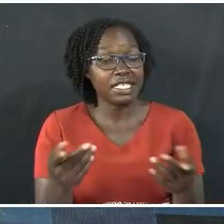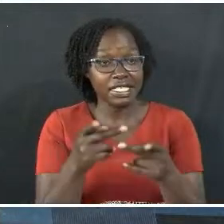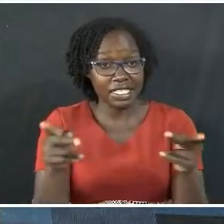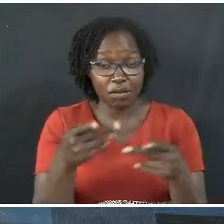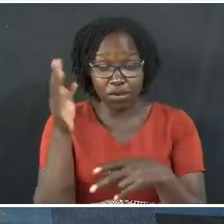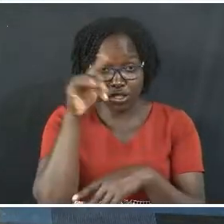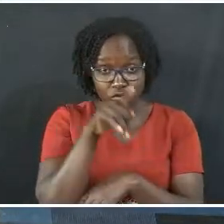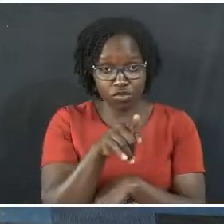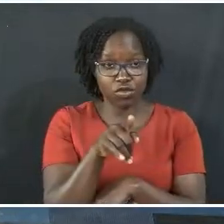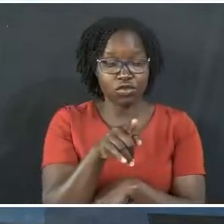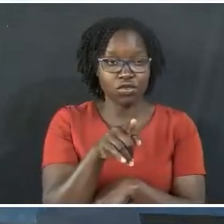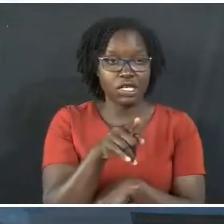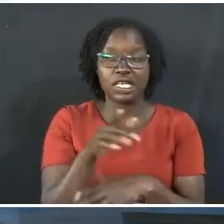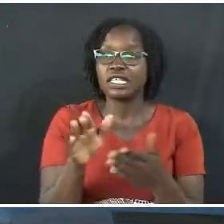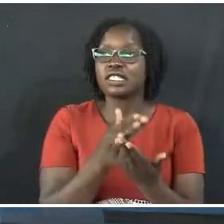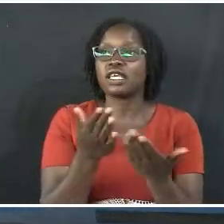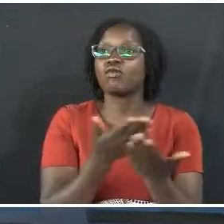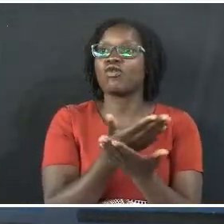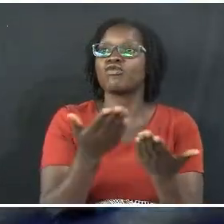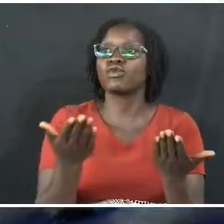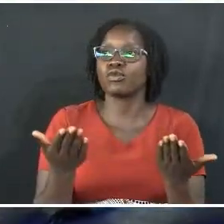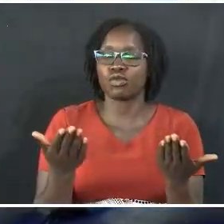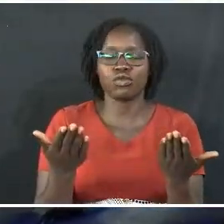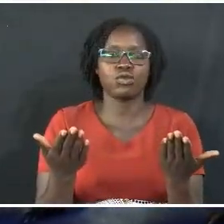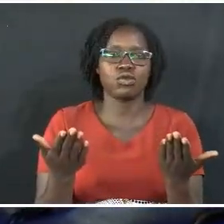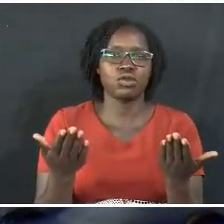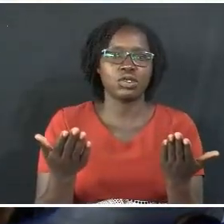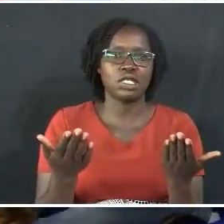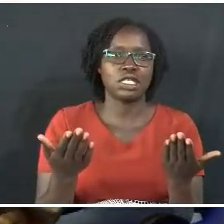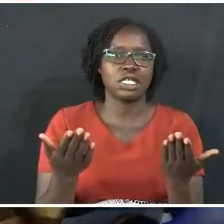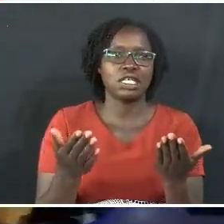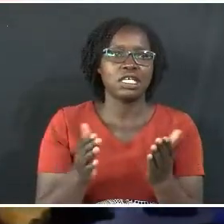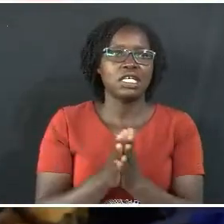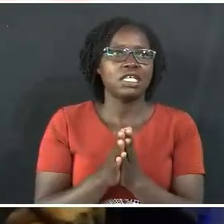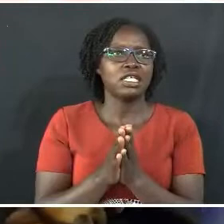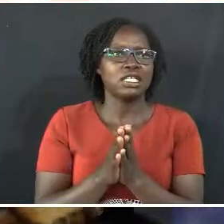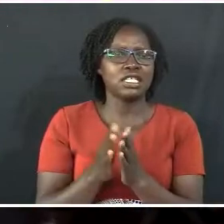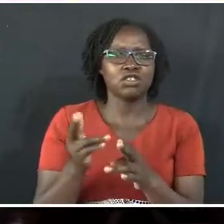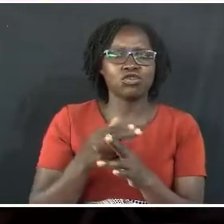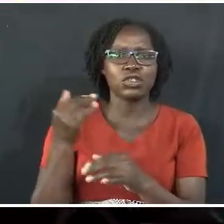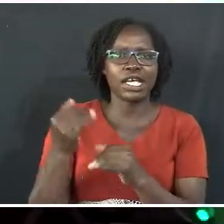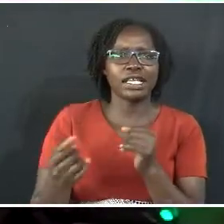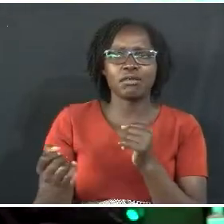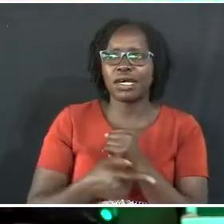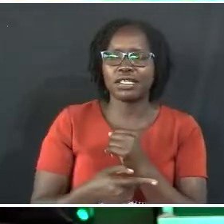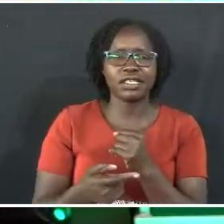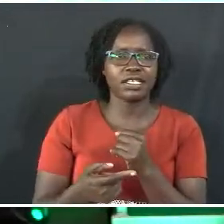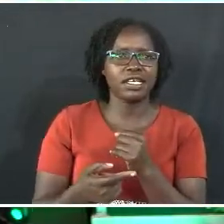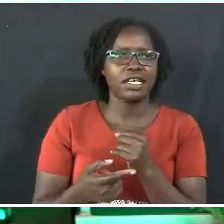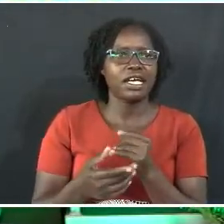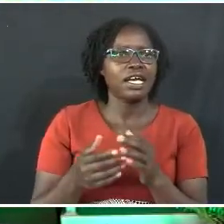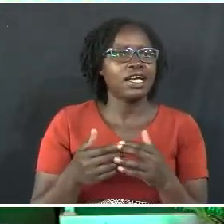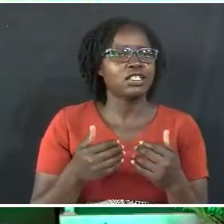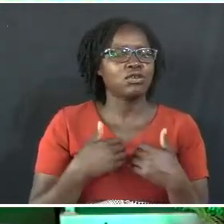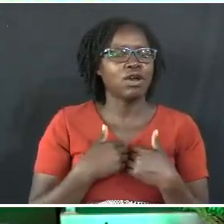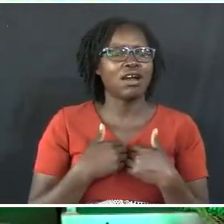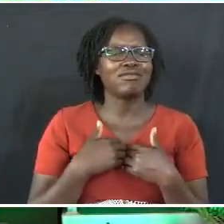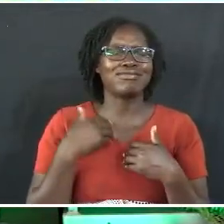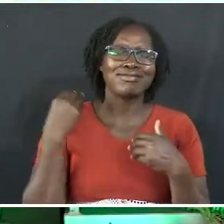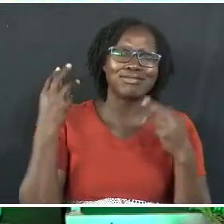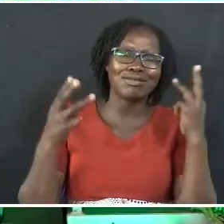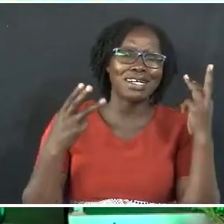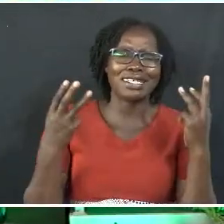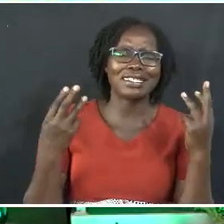for you. Amen. Some of you, it's getting to the end of the month, and you are having sleepless